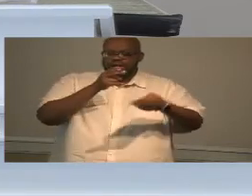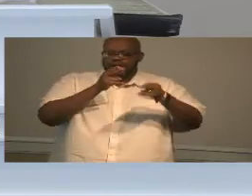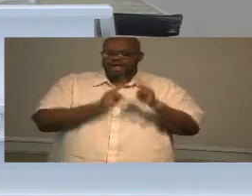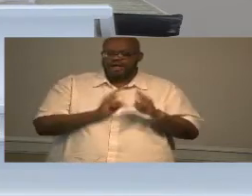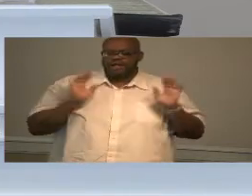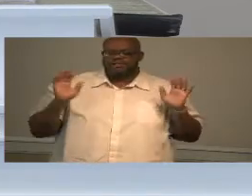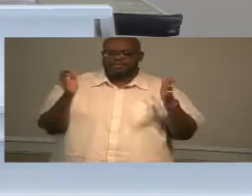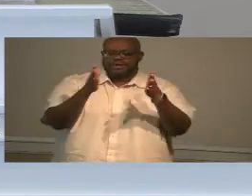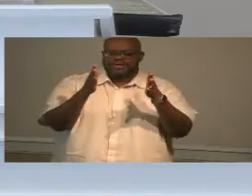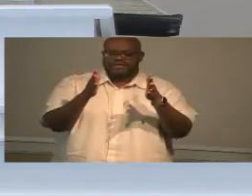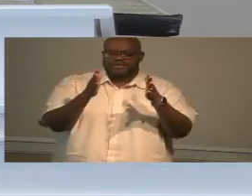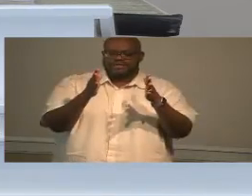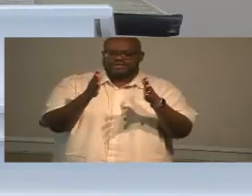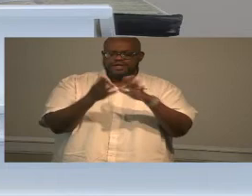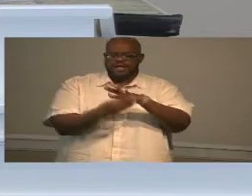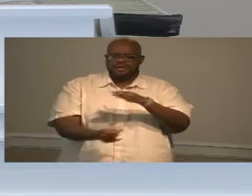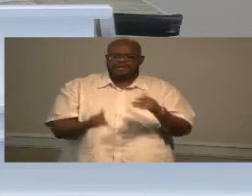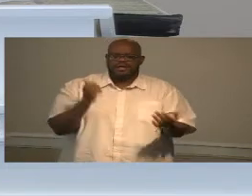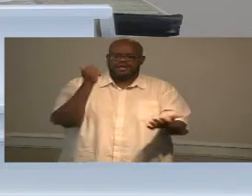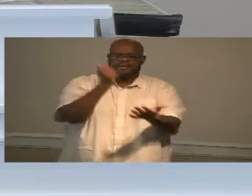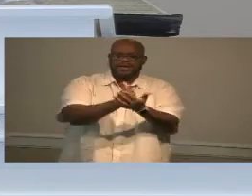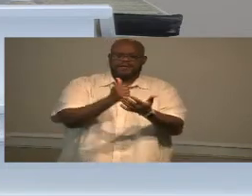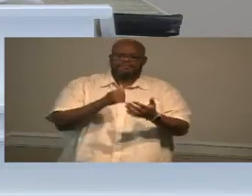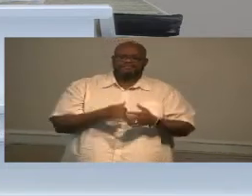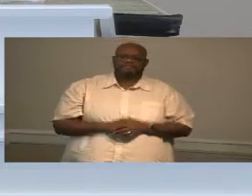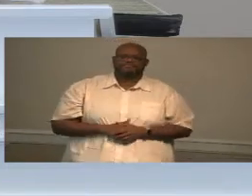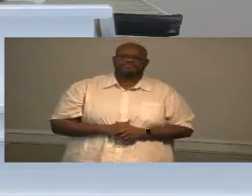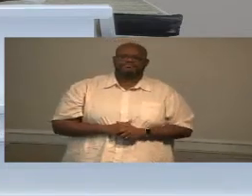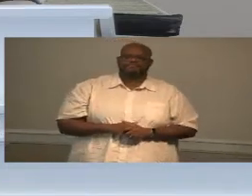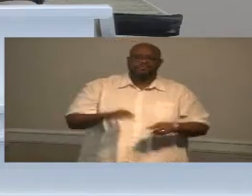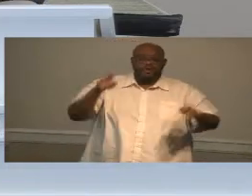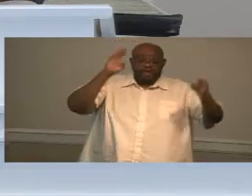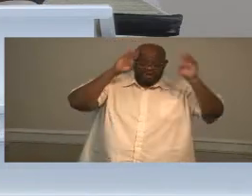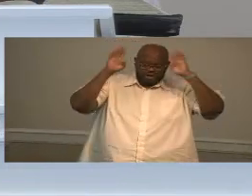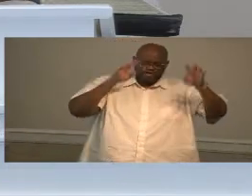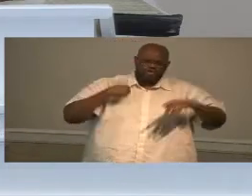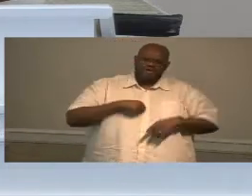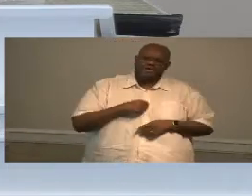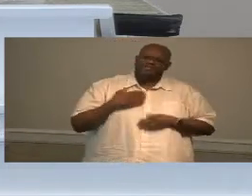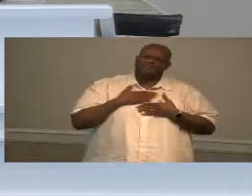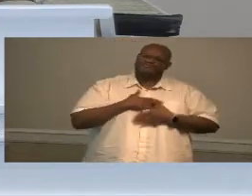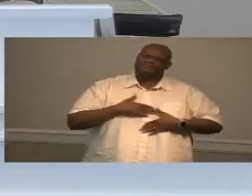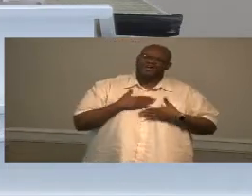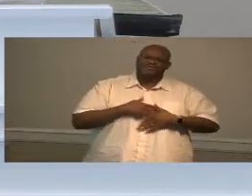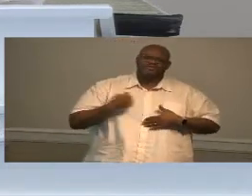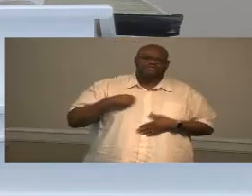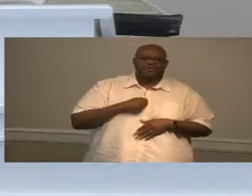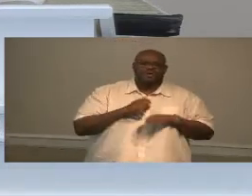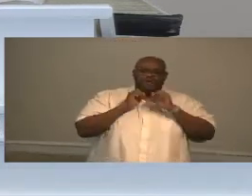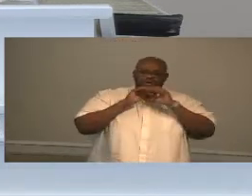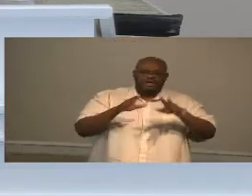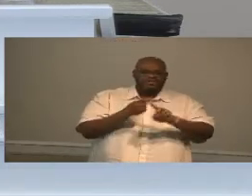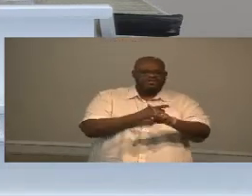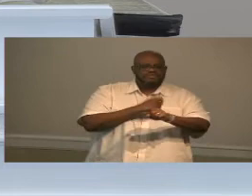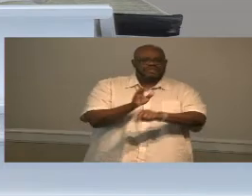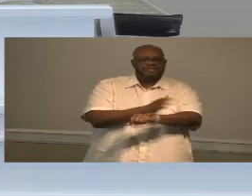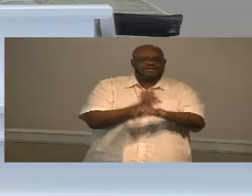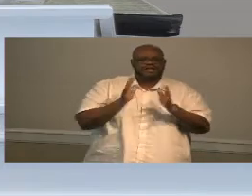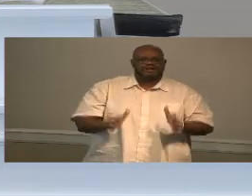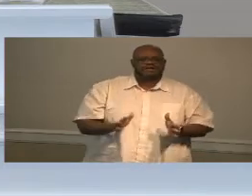praise. Let us all say amen. Listen, we're so grateful. We're We were blessed by our